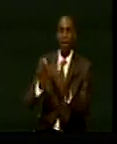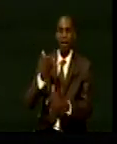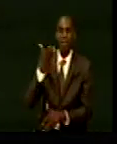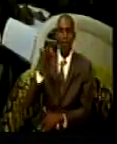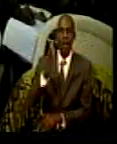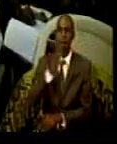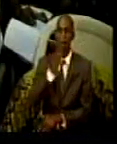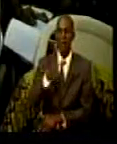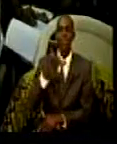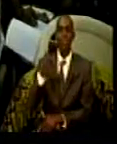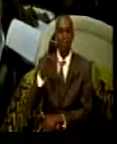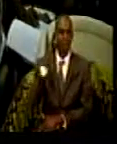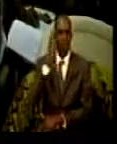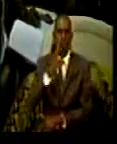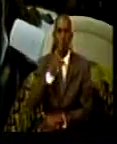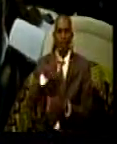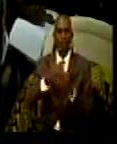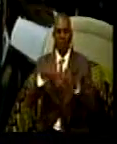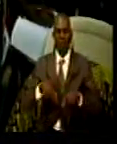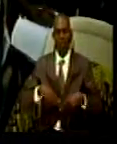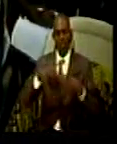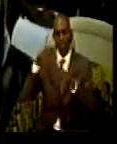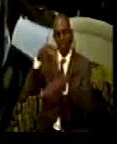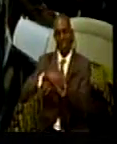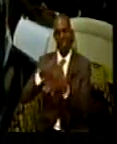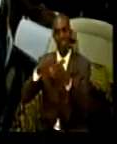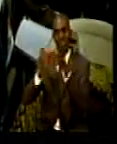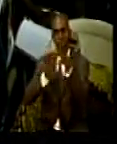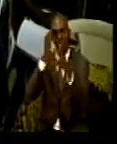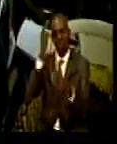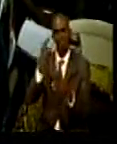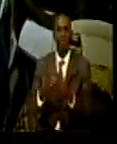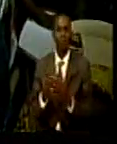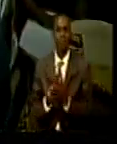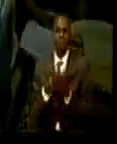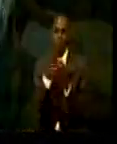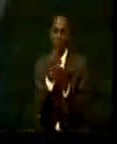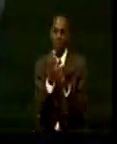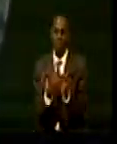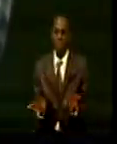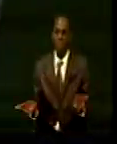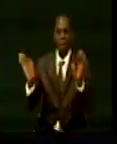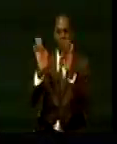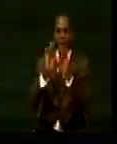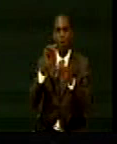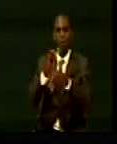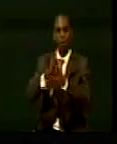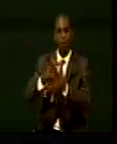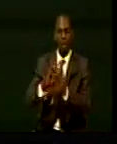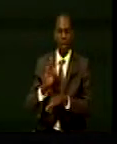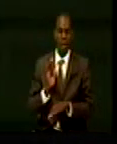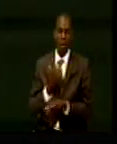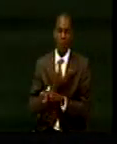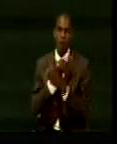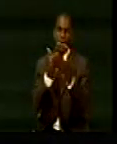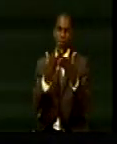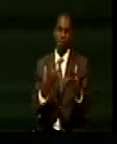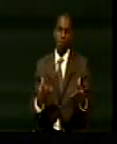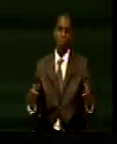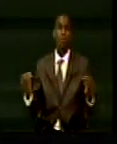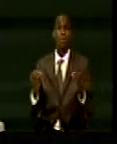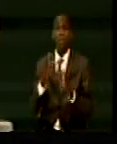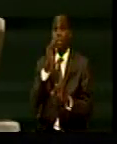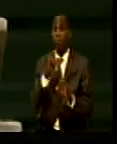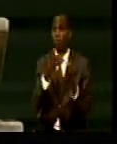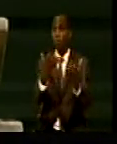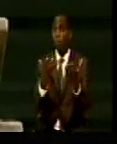tonight in Jesus' name. The importance of the message, our solution. If we're going to have solution, and